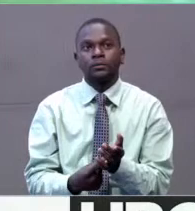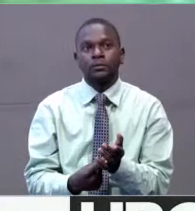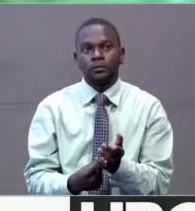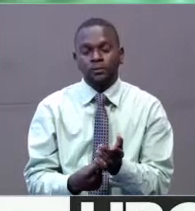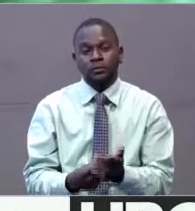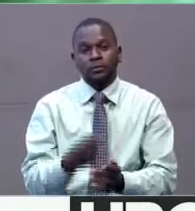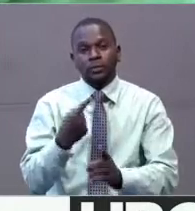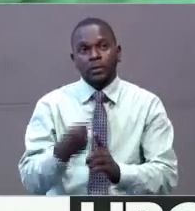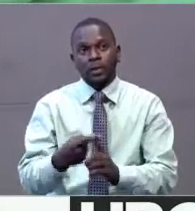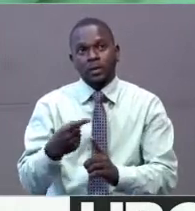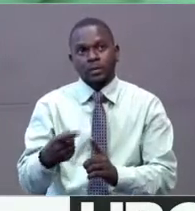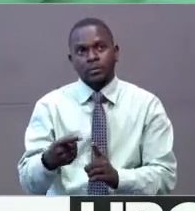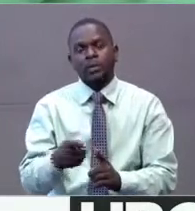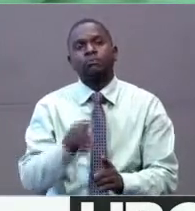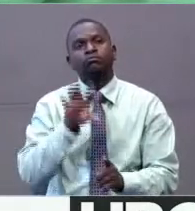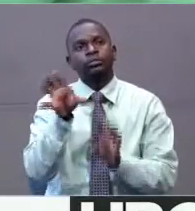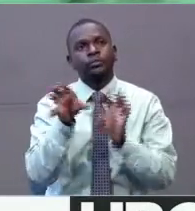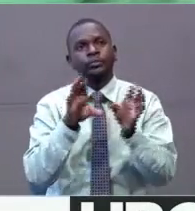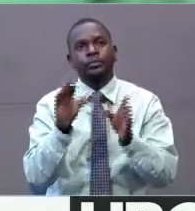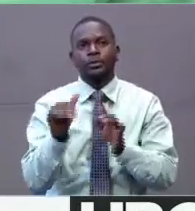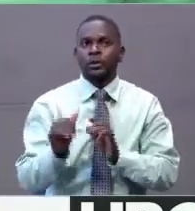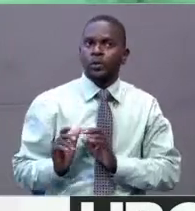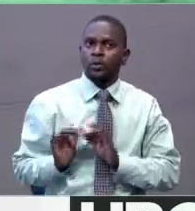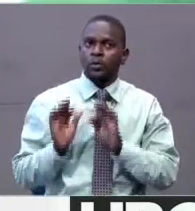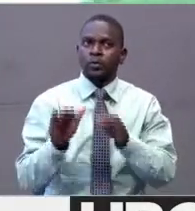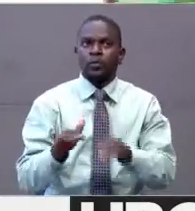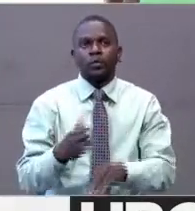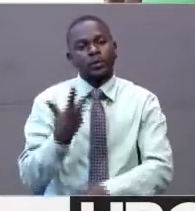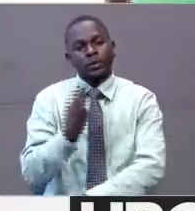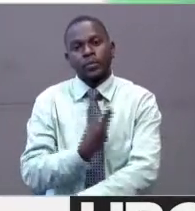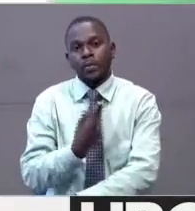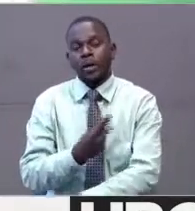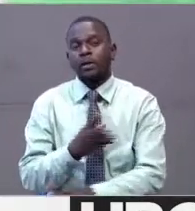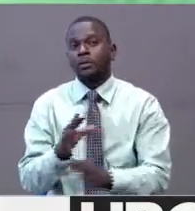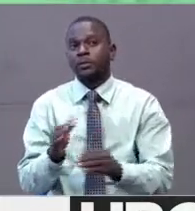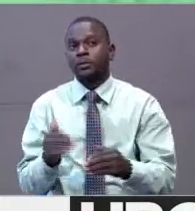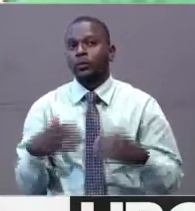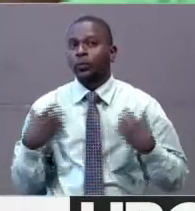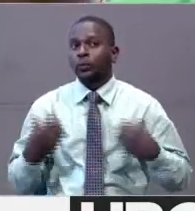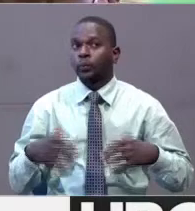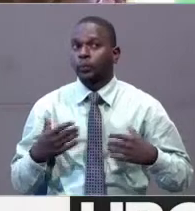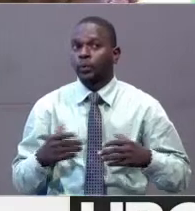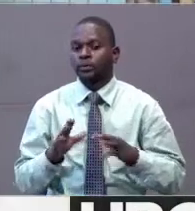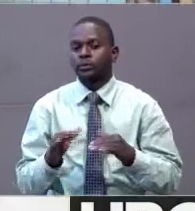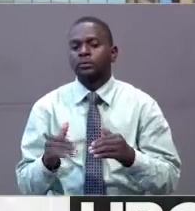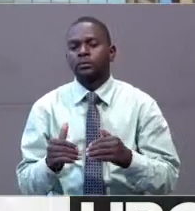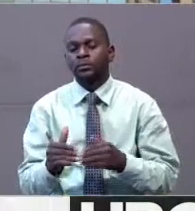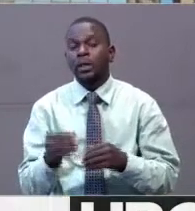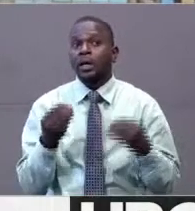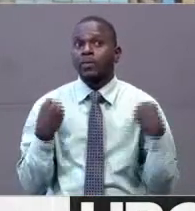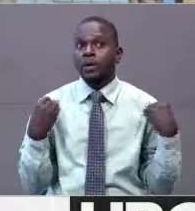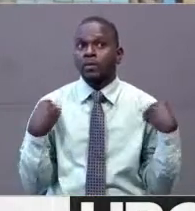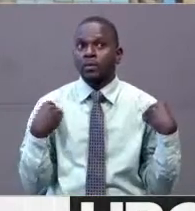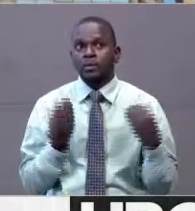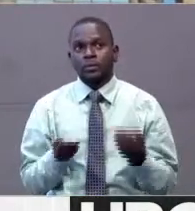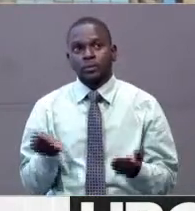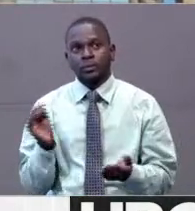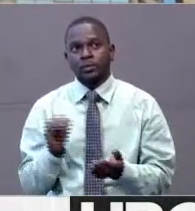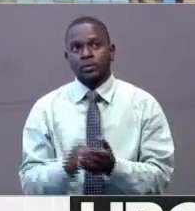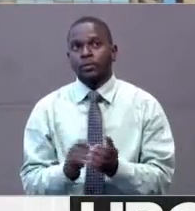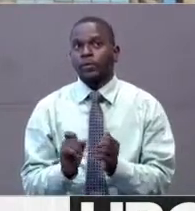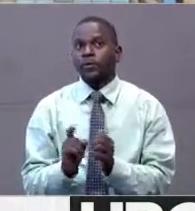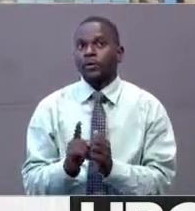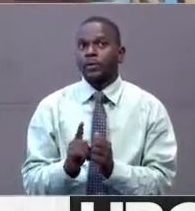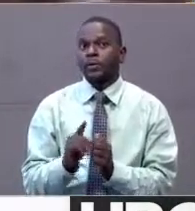In Kampala divisions, the turn-up of persons seeking to be vaccinated has been overwhelming since the exercise resumed on